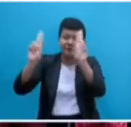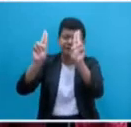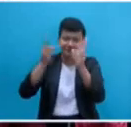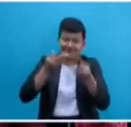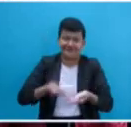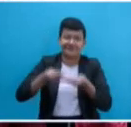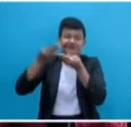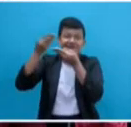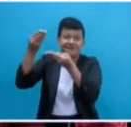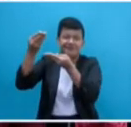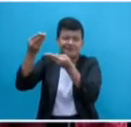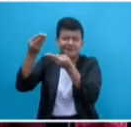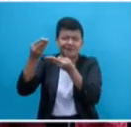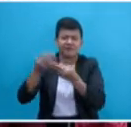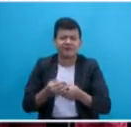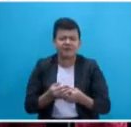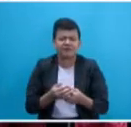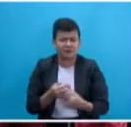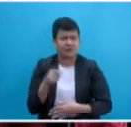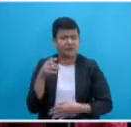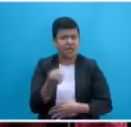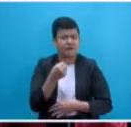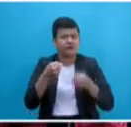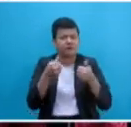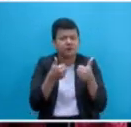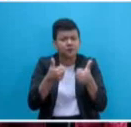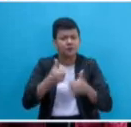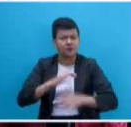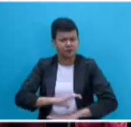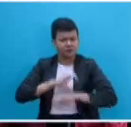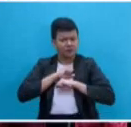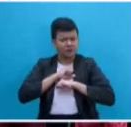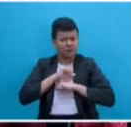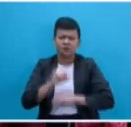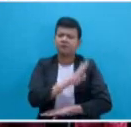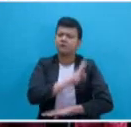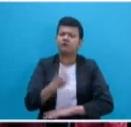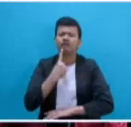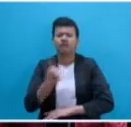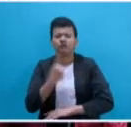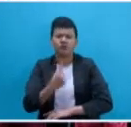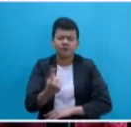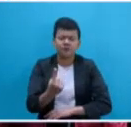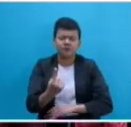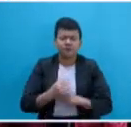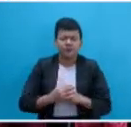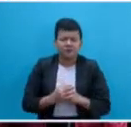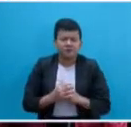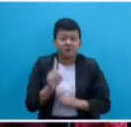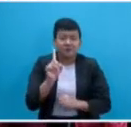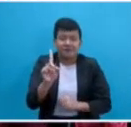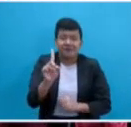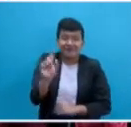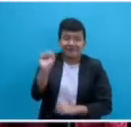had to be grateful, confidence-inspiring, and gracious. Sadly, Mr. Speaker, sir, the address he was made